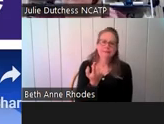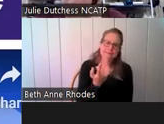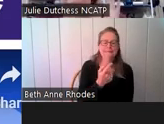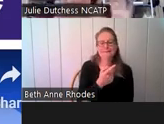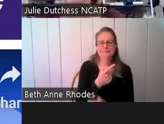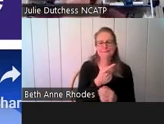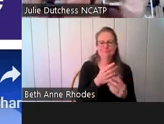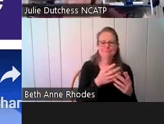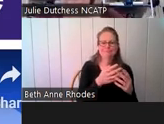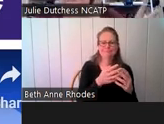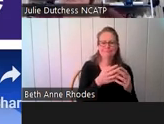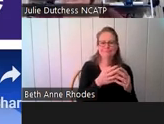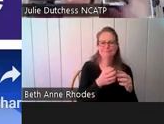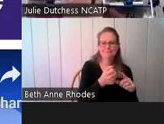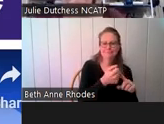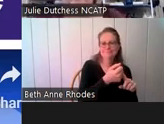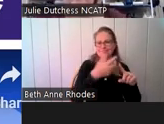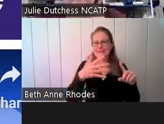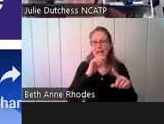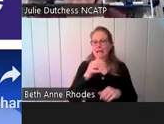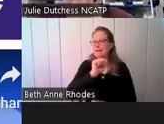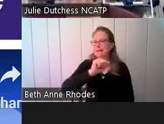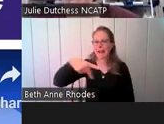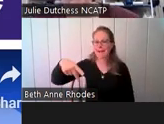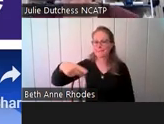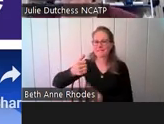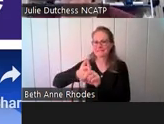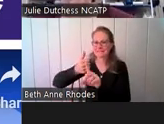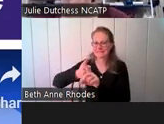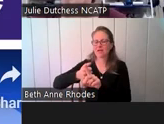It's not really an app per se, but I wanted to add it today because when